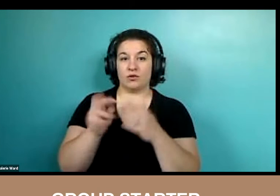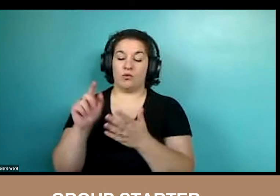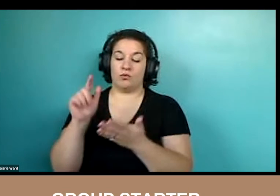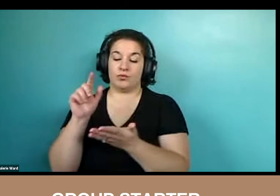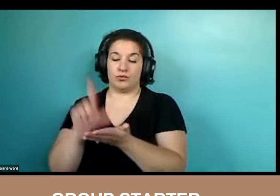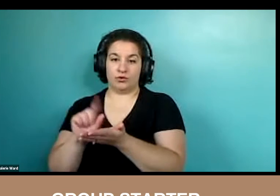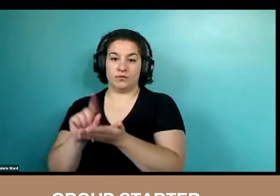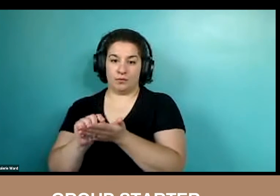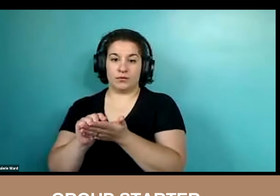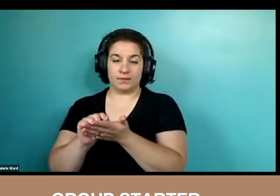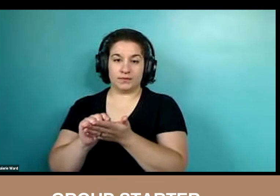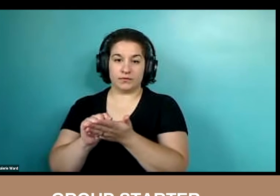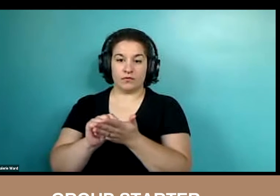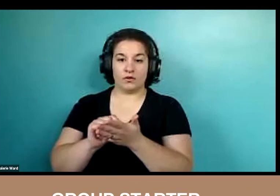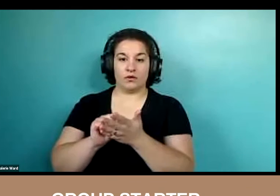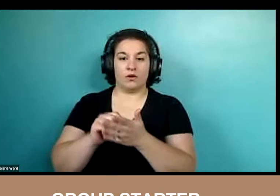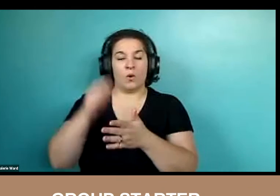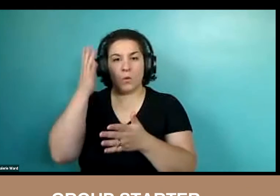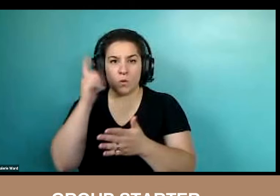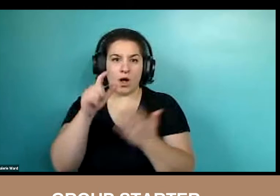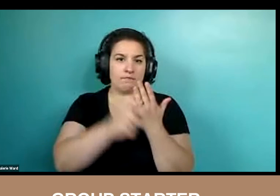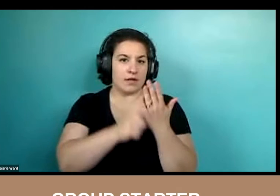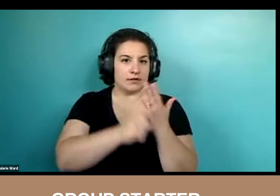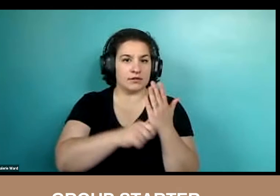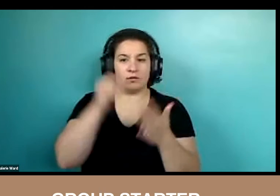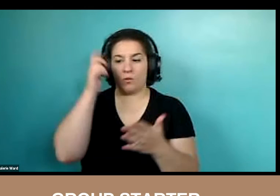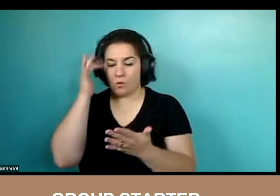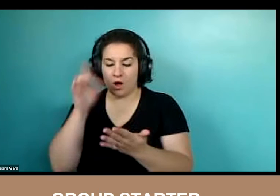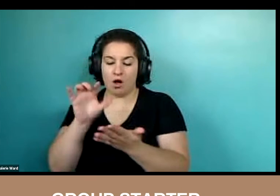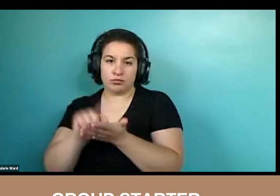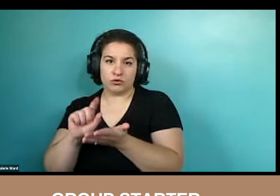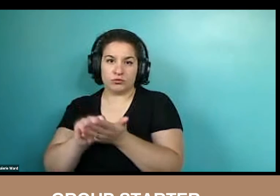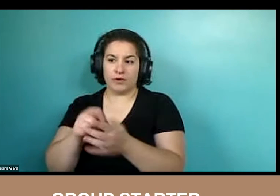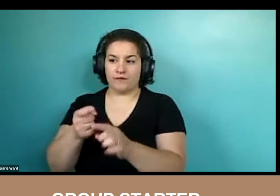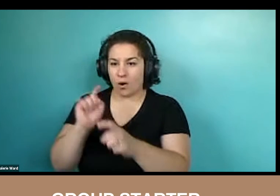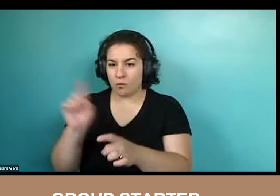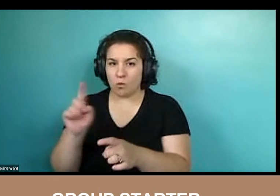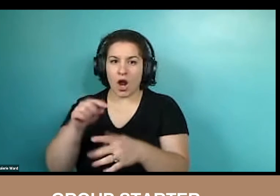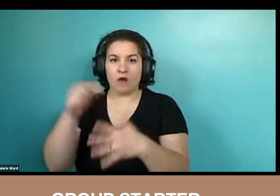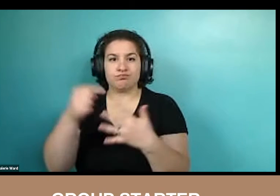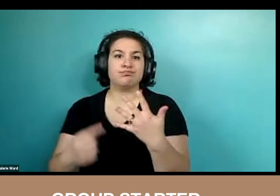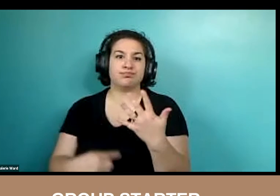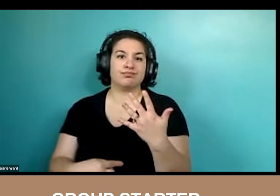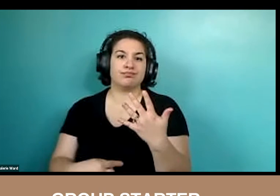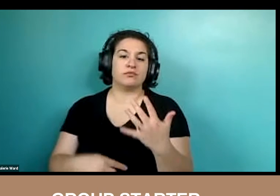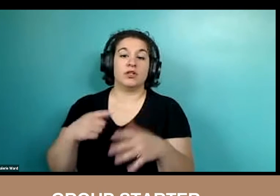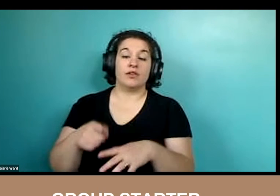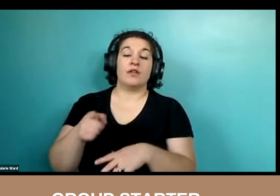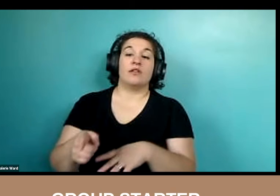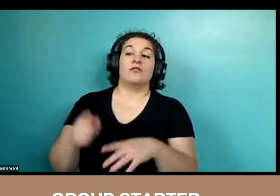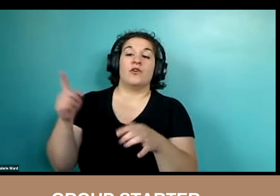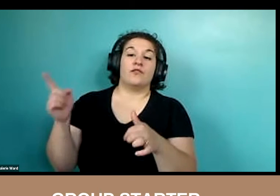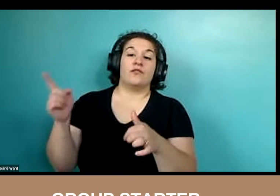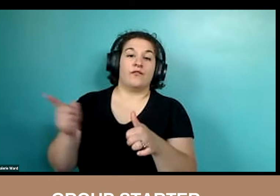is. Why is it a magazine? Why is it a newspaper? Where is it from? So on and so forth. This is usually their first foray into